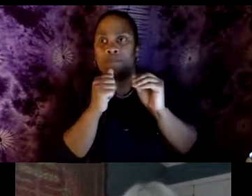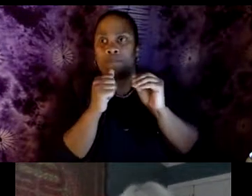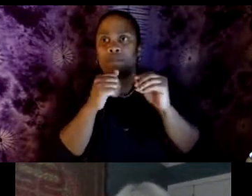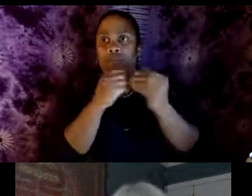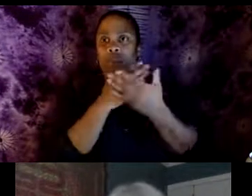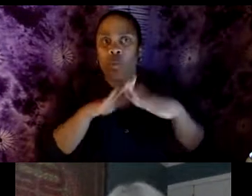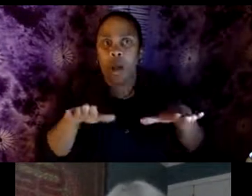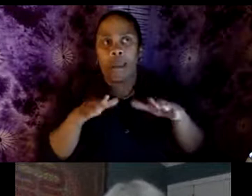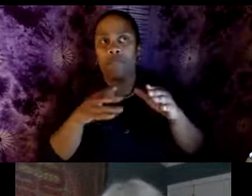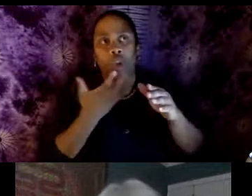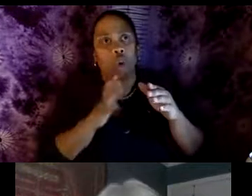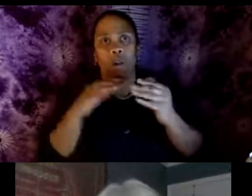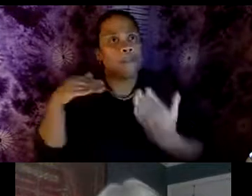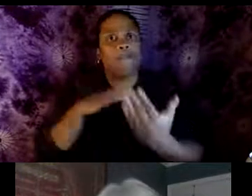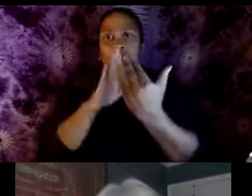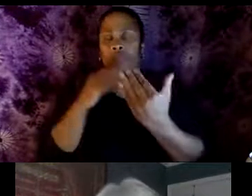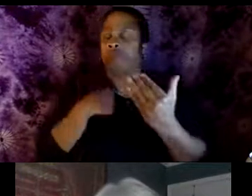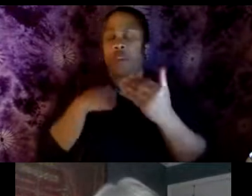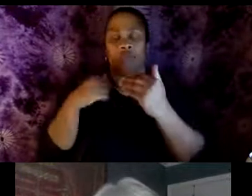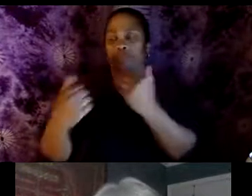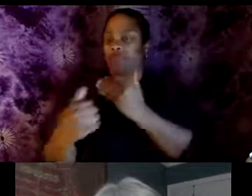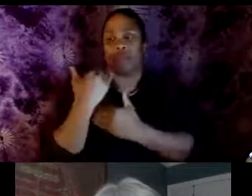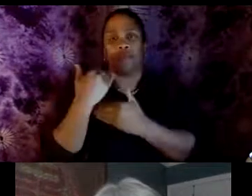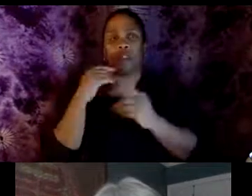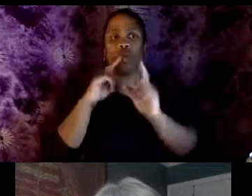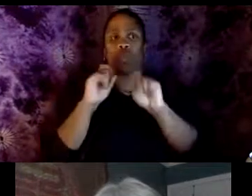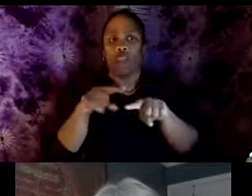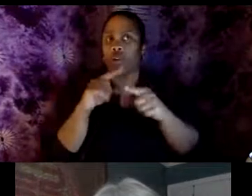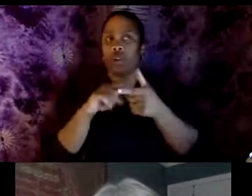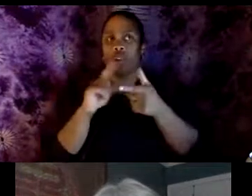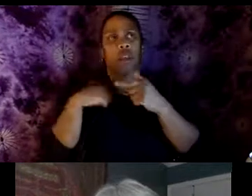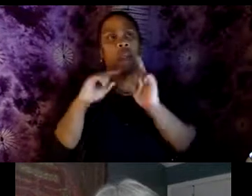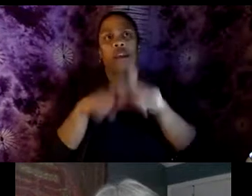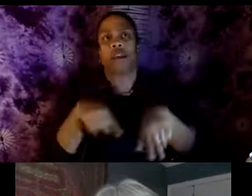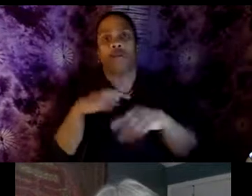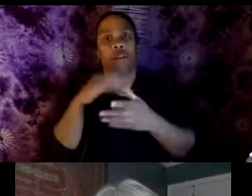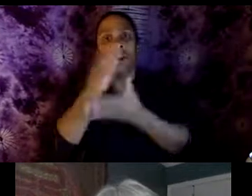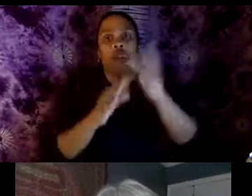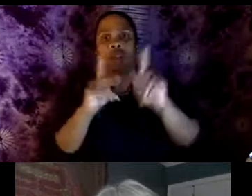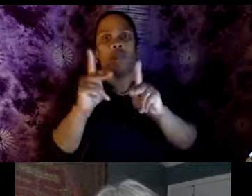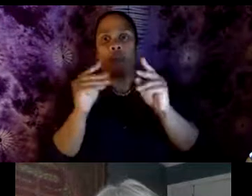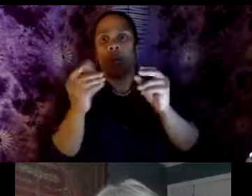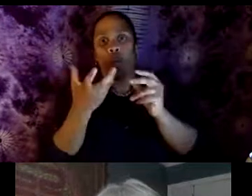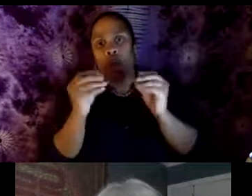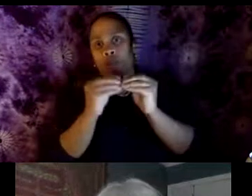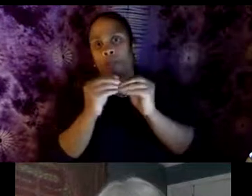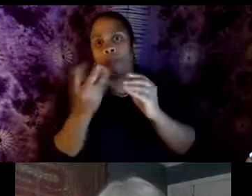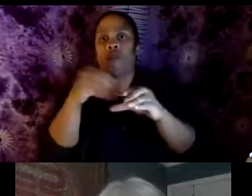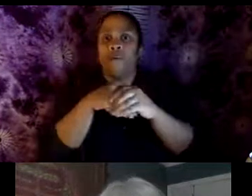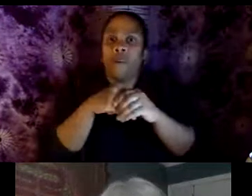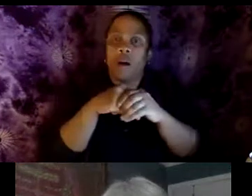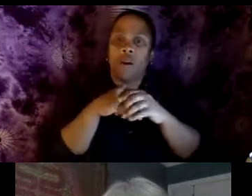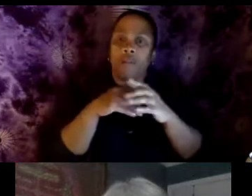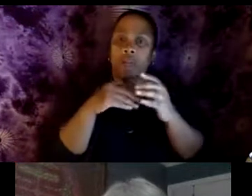their question and I send them the answer. And then there's more people that are interactive and want to be a part of that reading. So I do that over Zoom